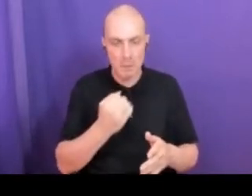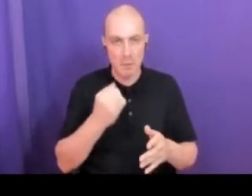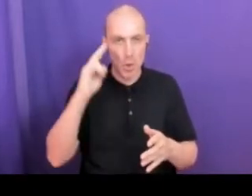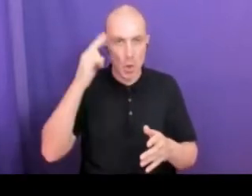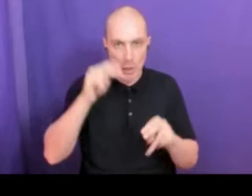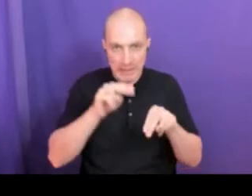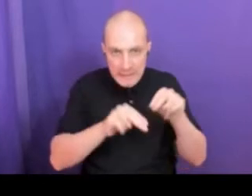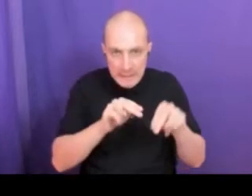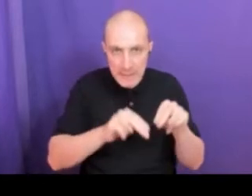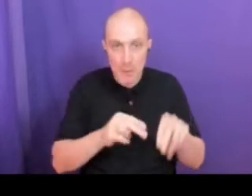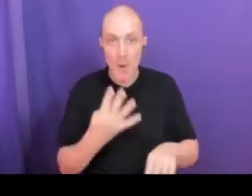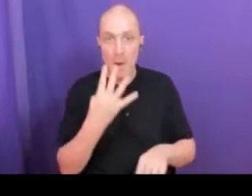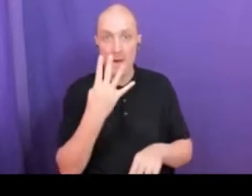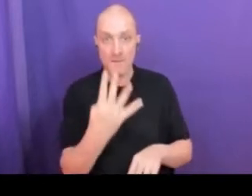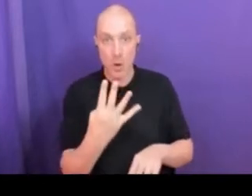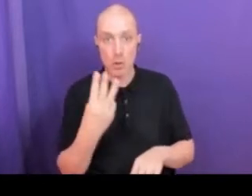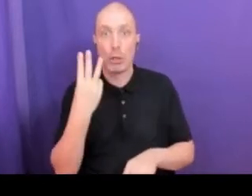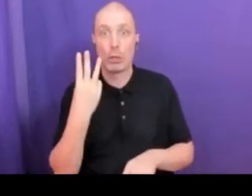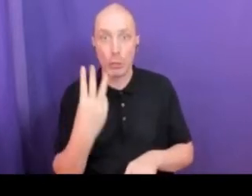complete responses.